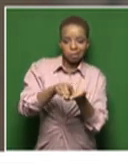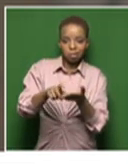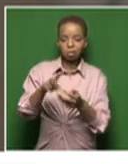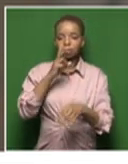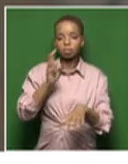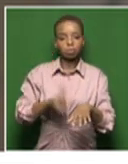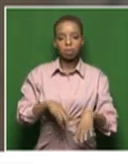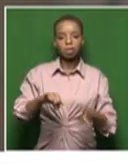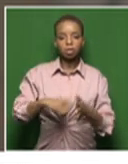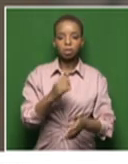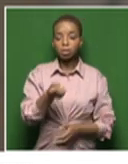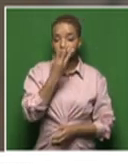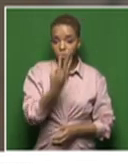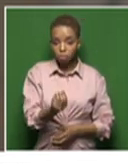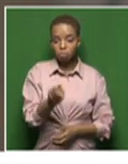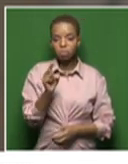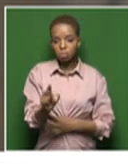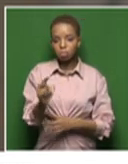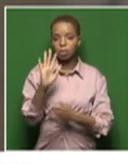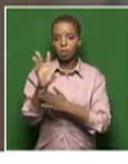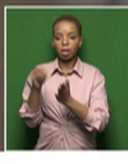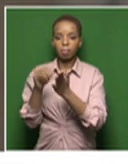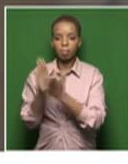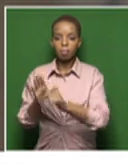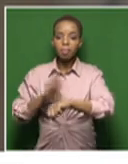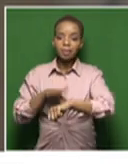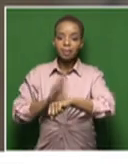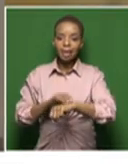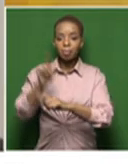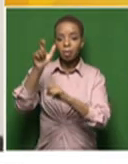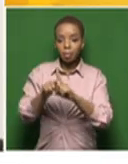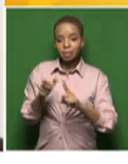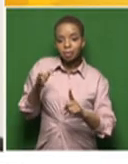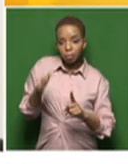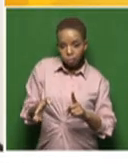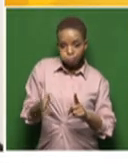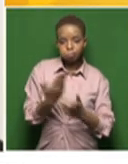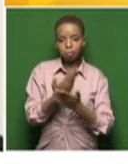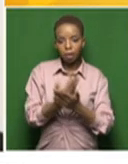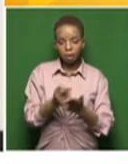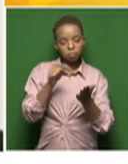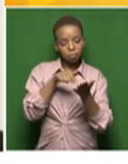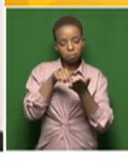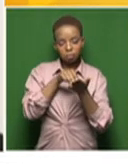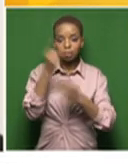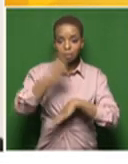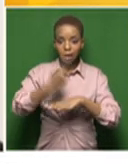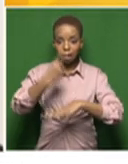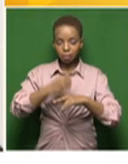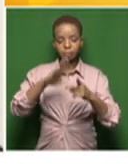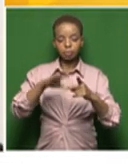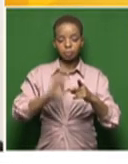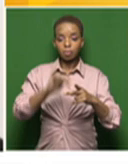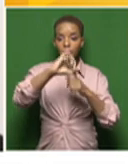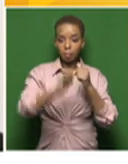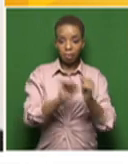what time the person come in, and then it will calculate the hours per day for each person for the month that they made use of the device. So